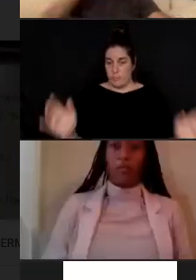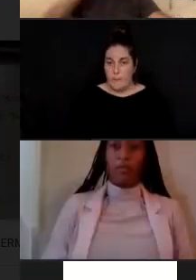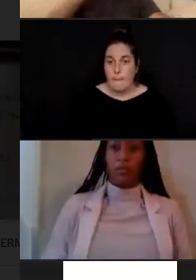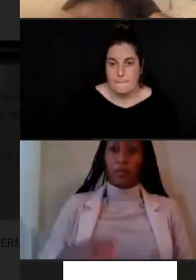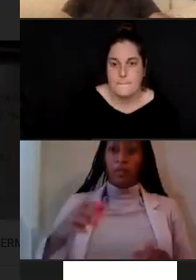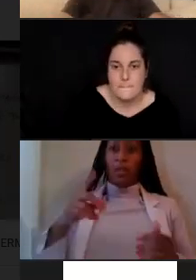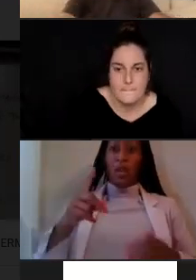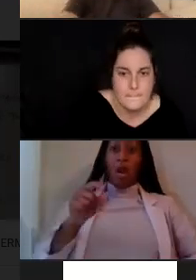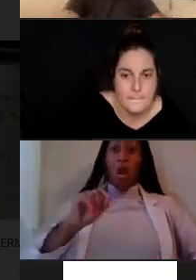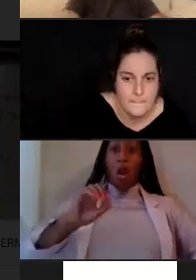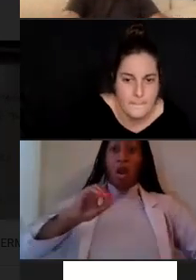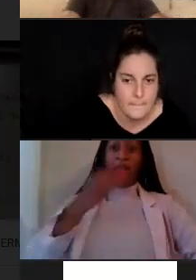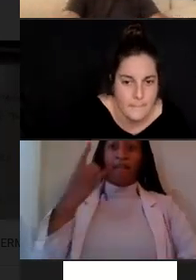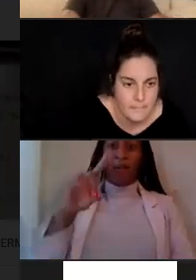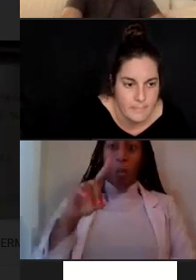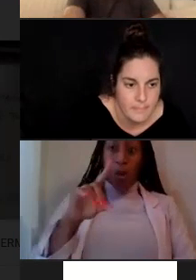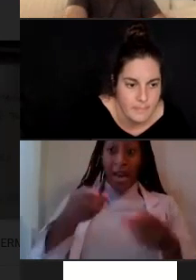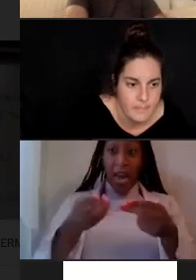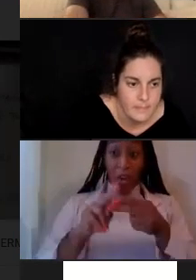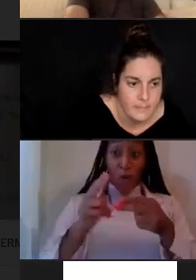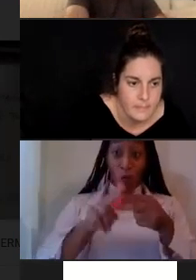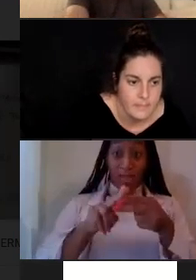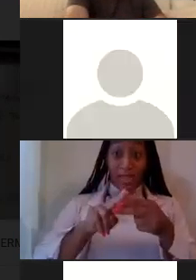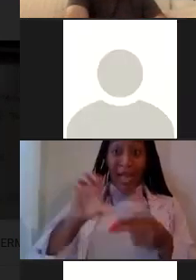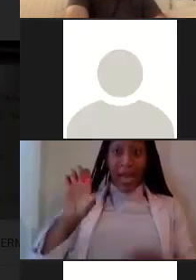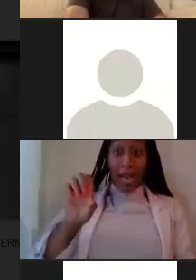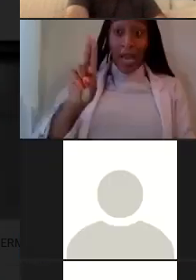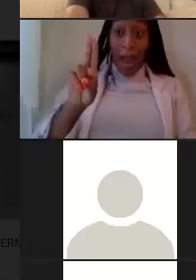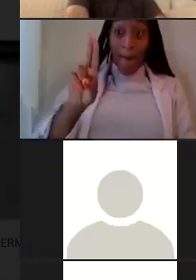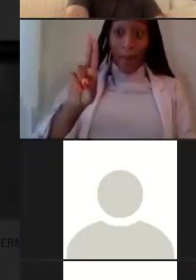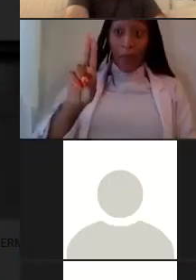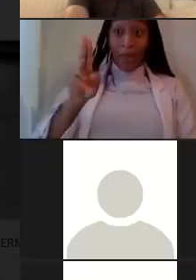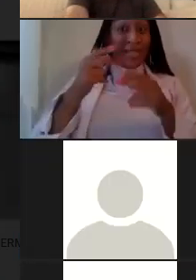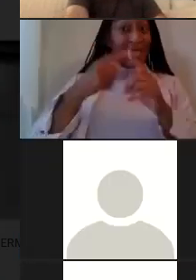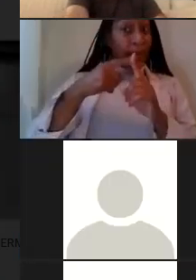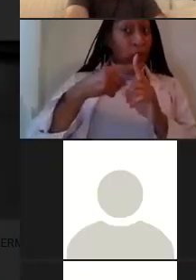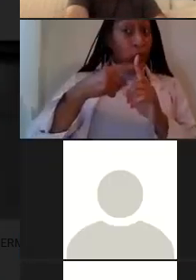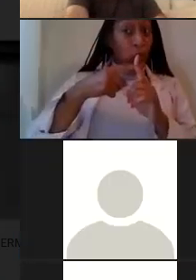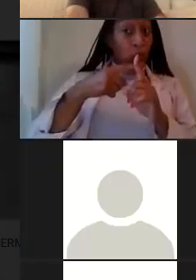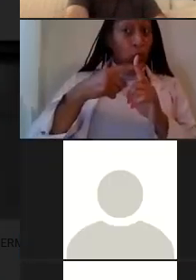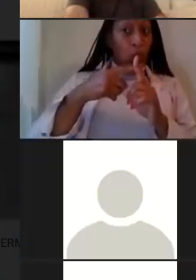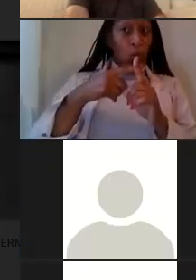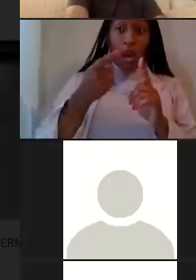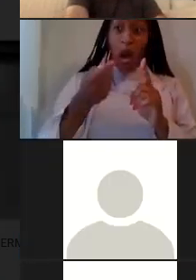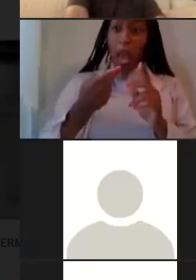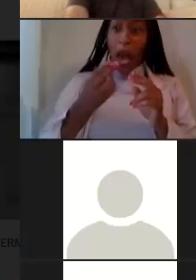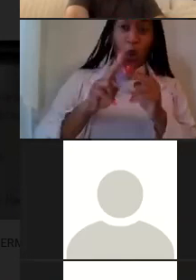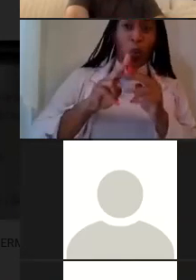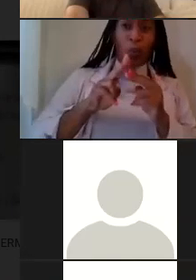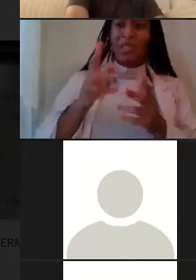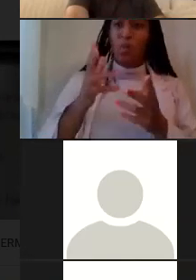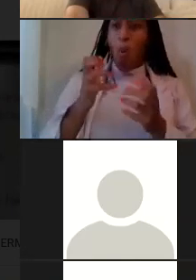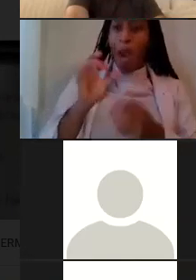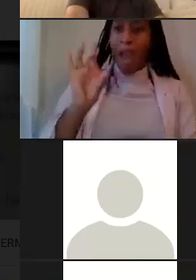temperature of that copper by 80 degrees, I need to put